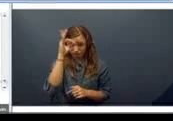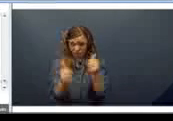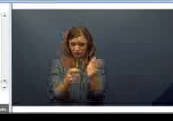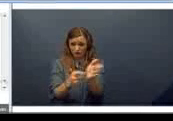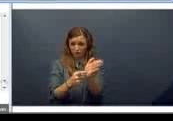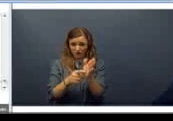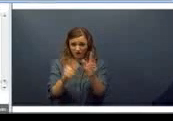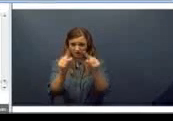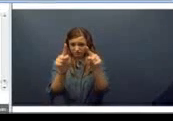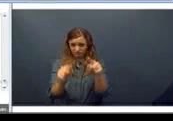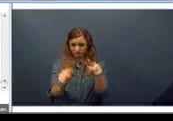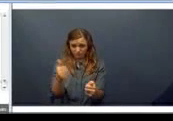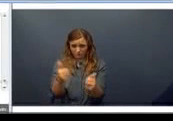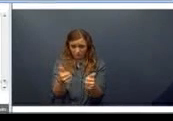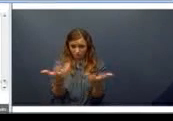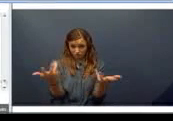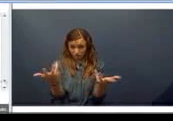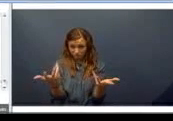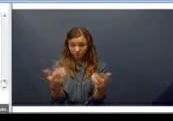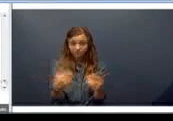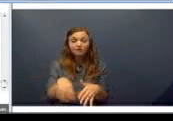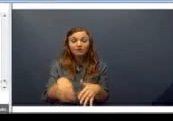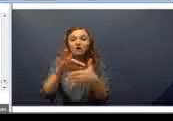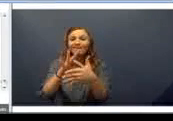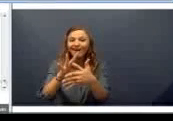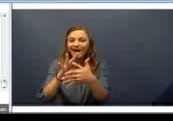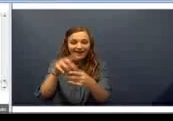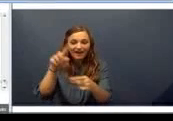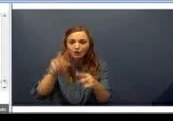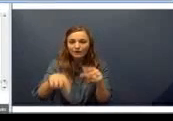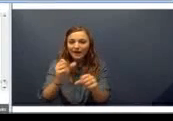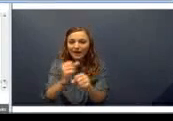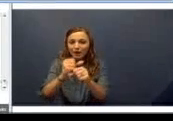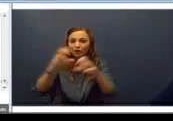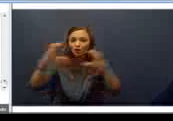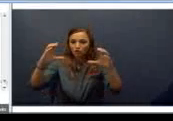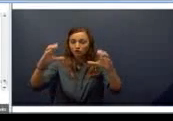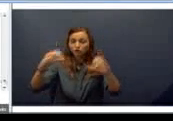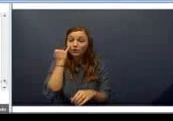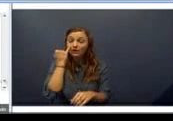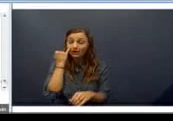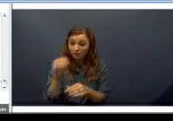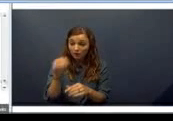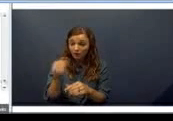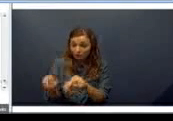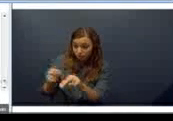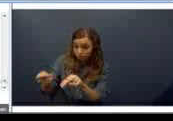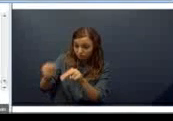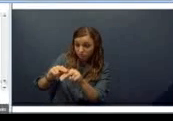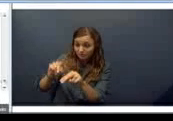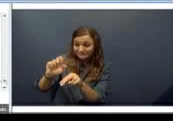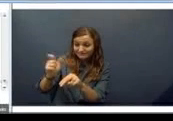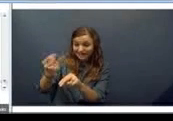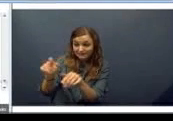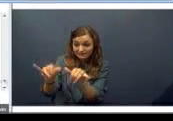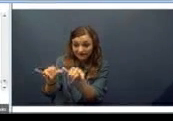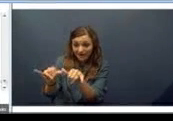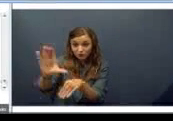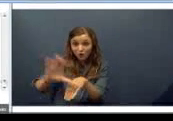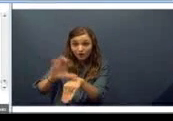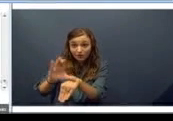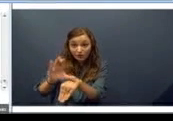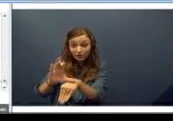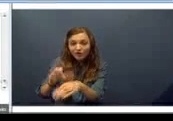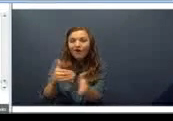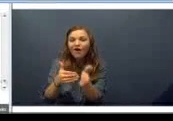you have no idea which fields are required. And then content that disappears when enlarged. So if you increase the text size on